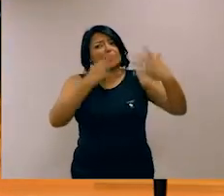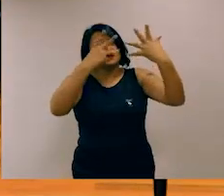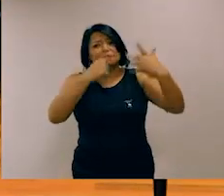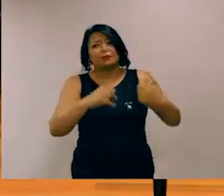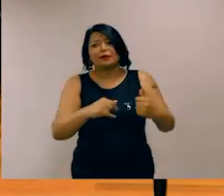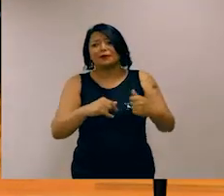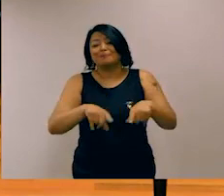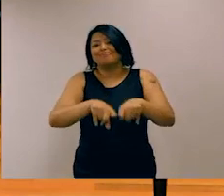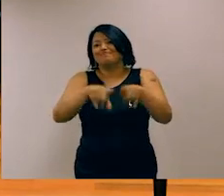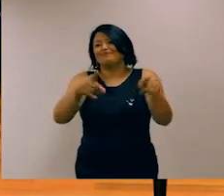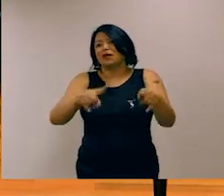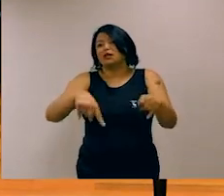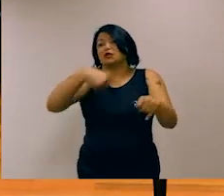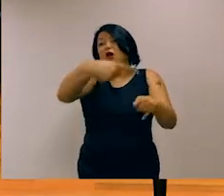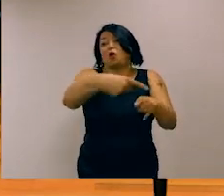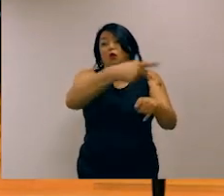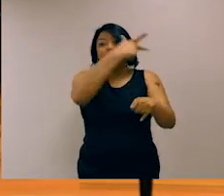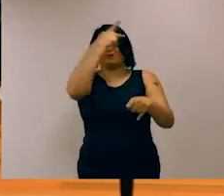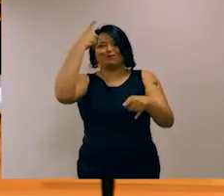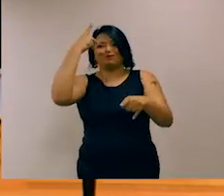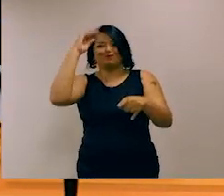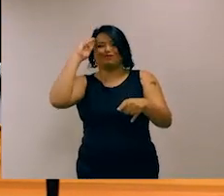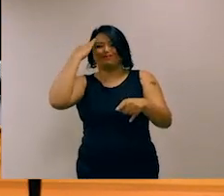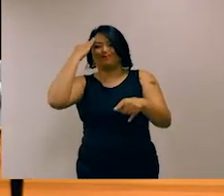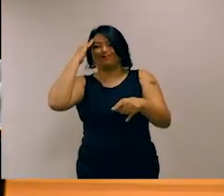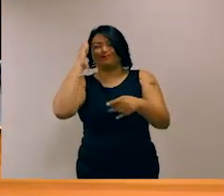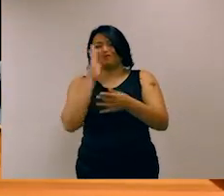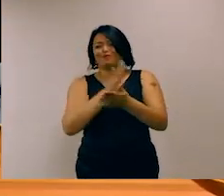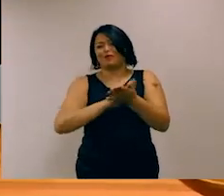and you couldn't communicate very well because they don't understand your language?